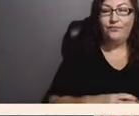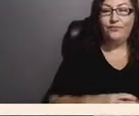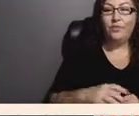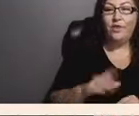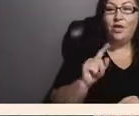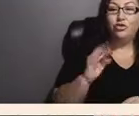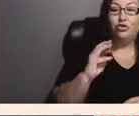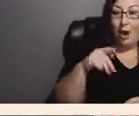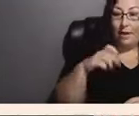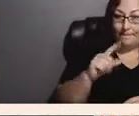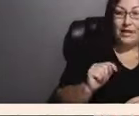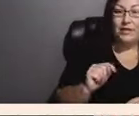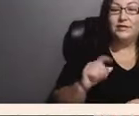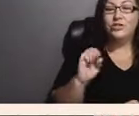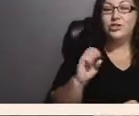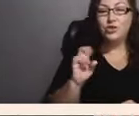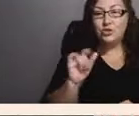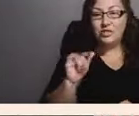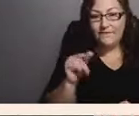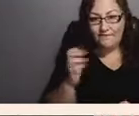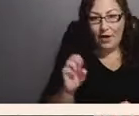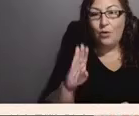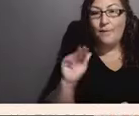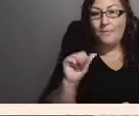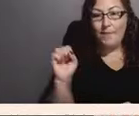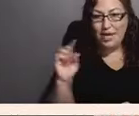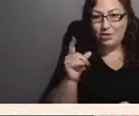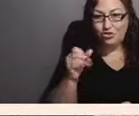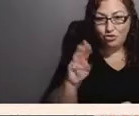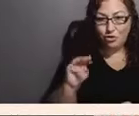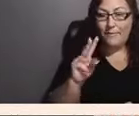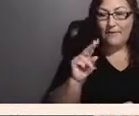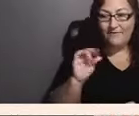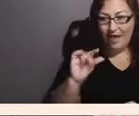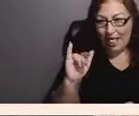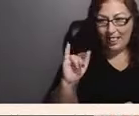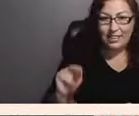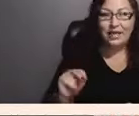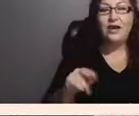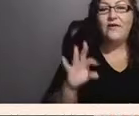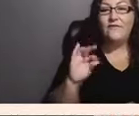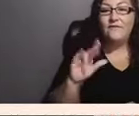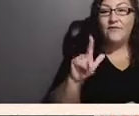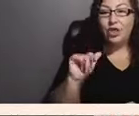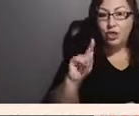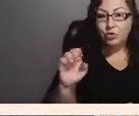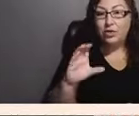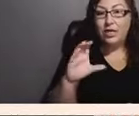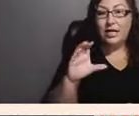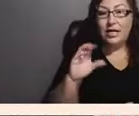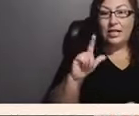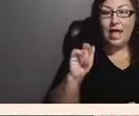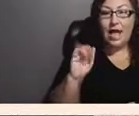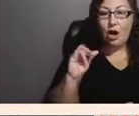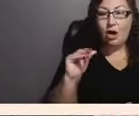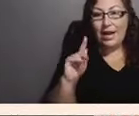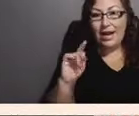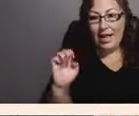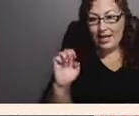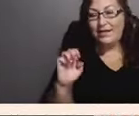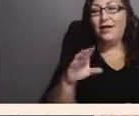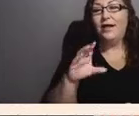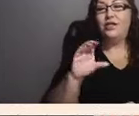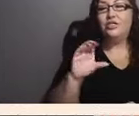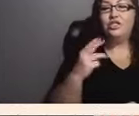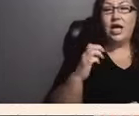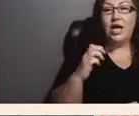Trumpet, sousaphone, bass drum, violin, flute, clarinet, cello. Alrighty,